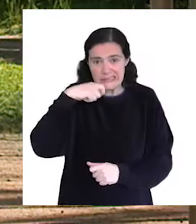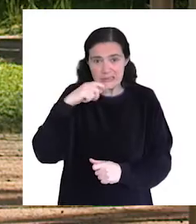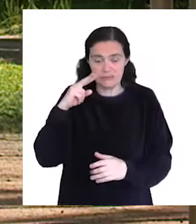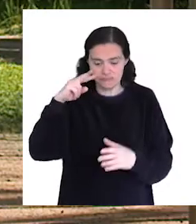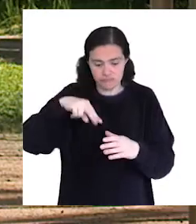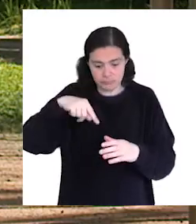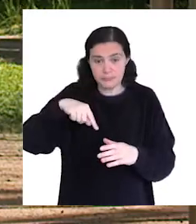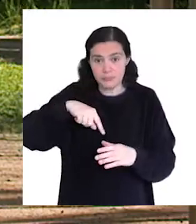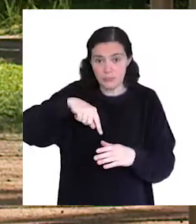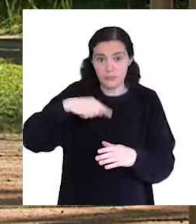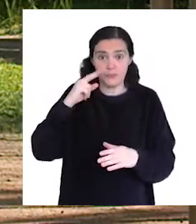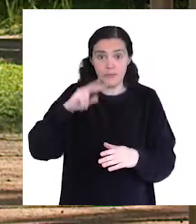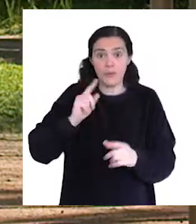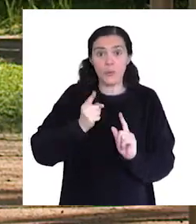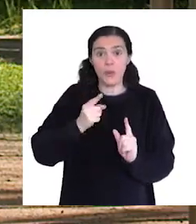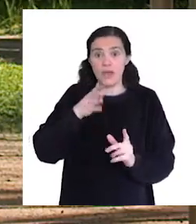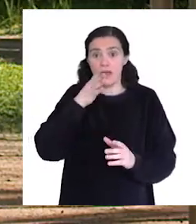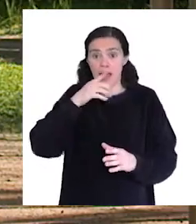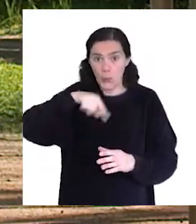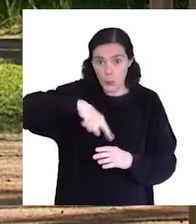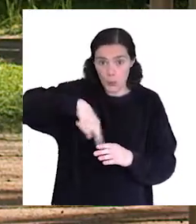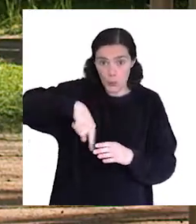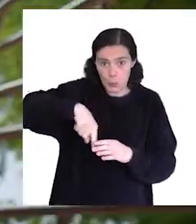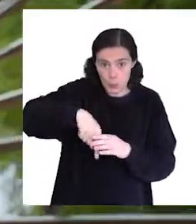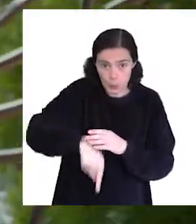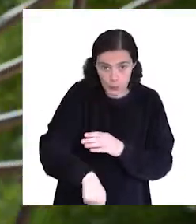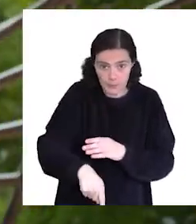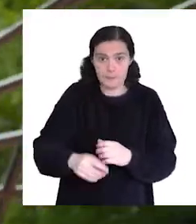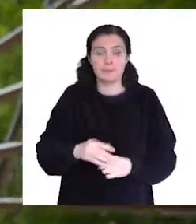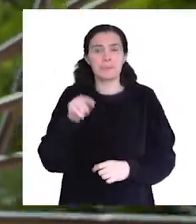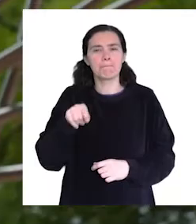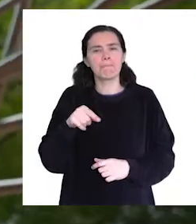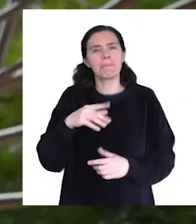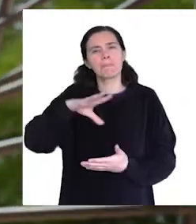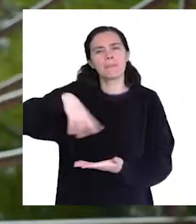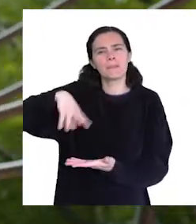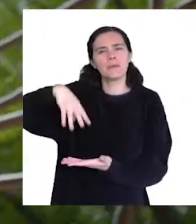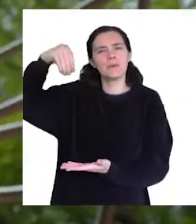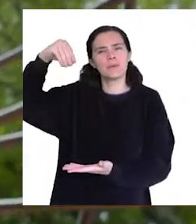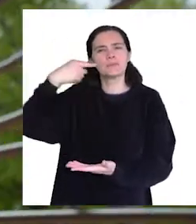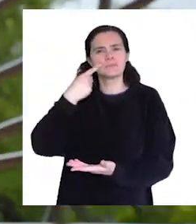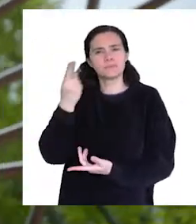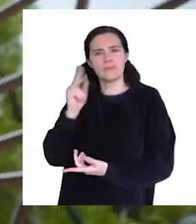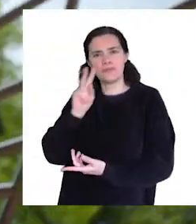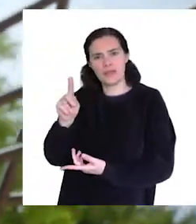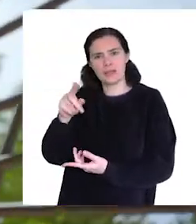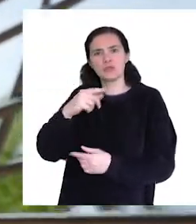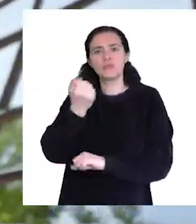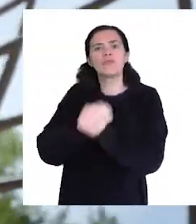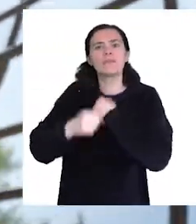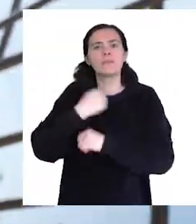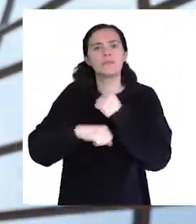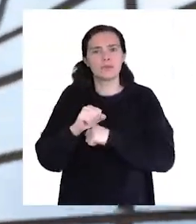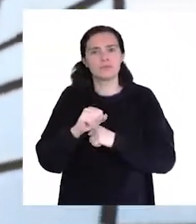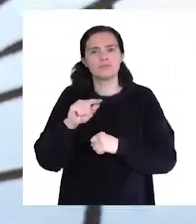teeth and you look down the sink, you see the water going down the drain. This is the vortex that you see here. This is